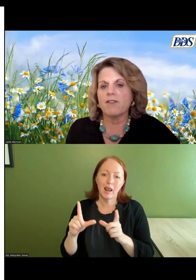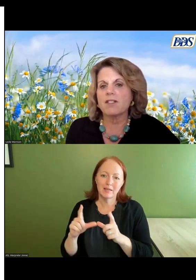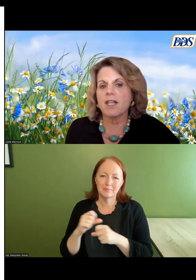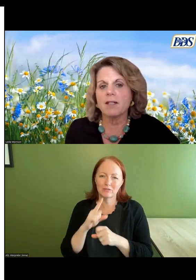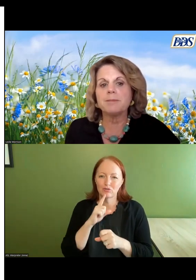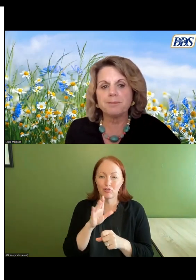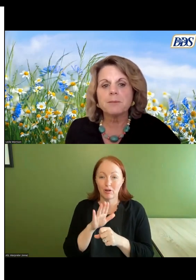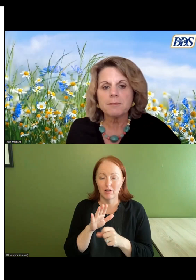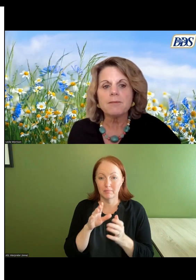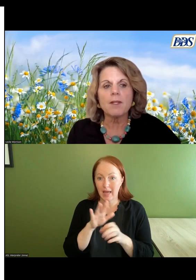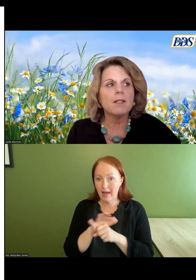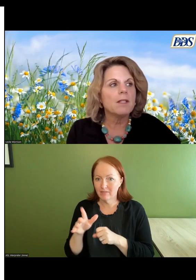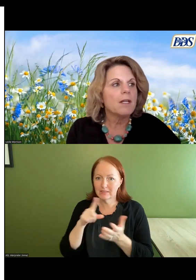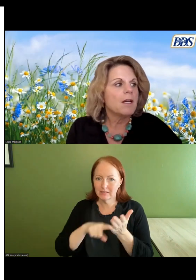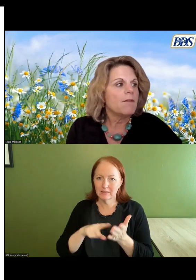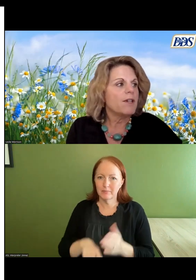adequately investigated.